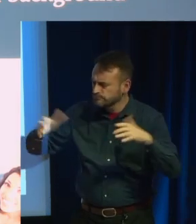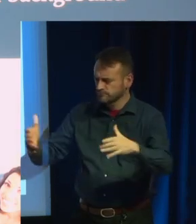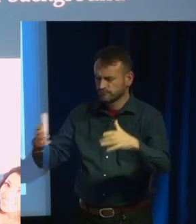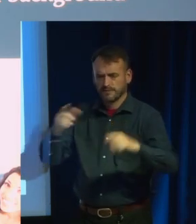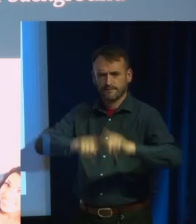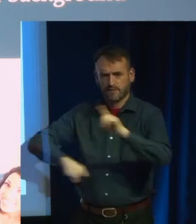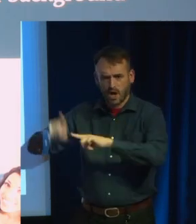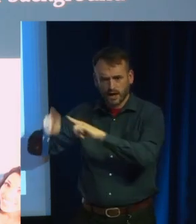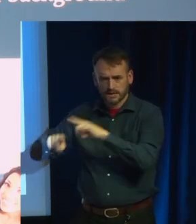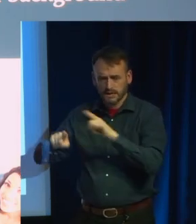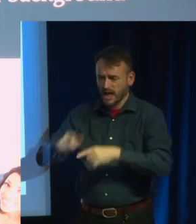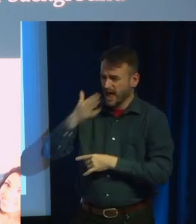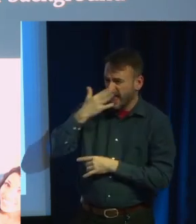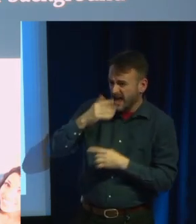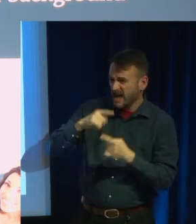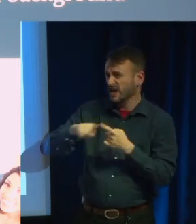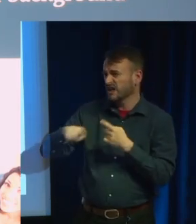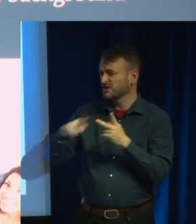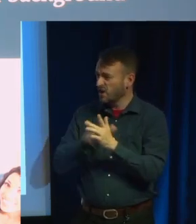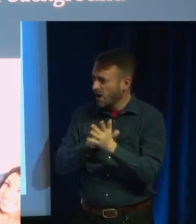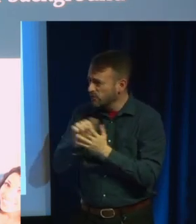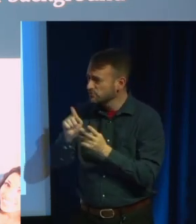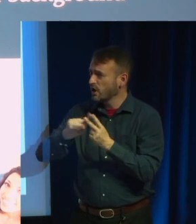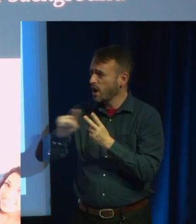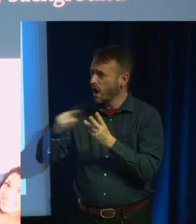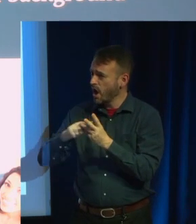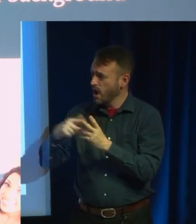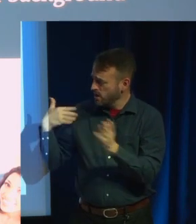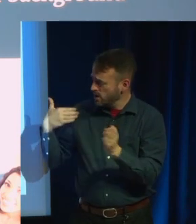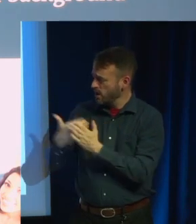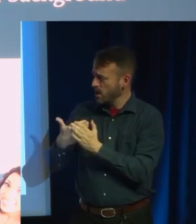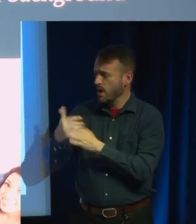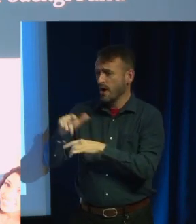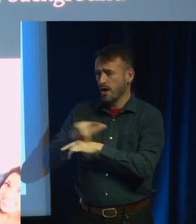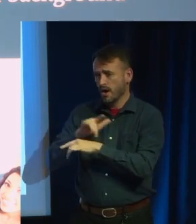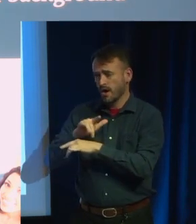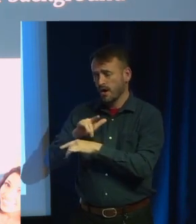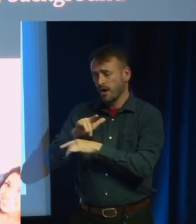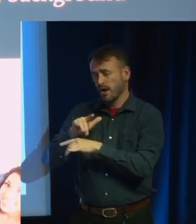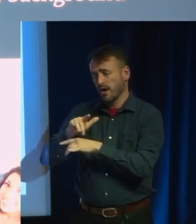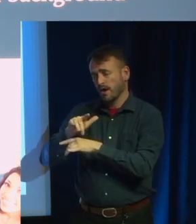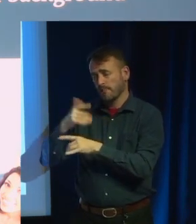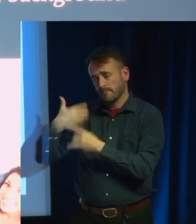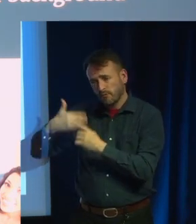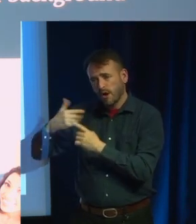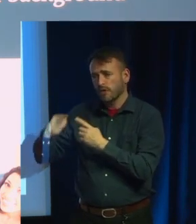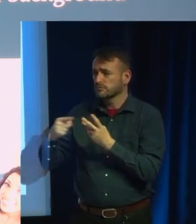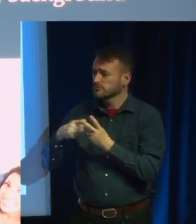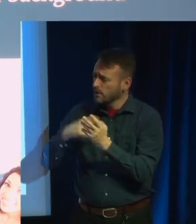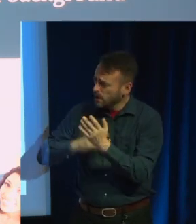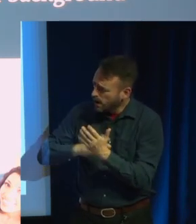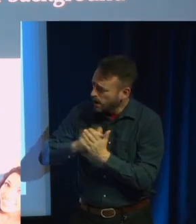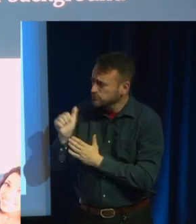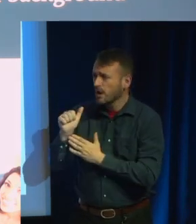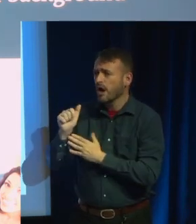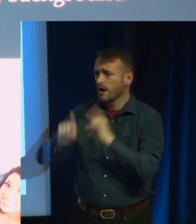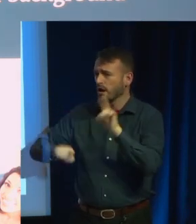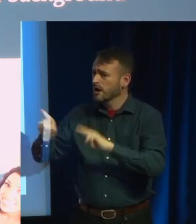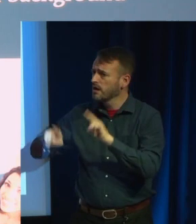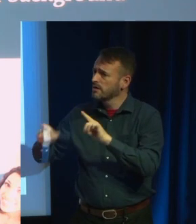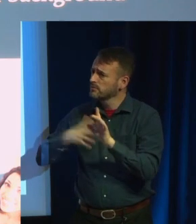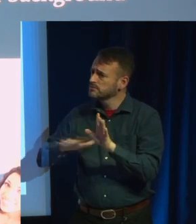background. We really wanted a lot of different people. And that proved not